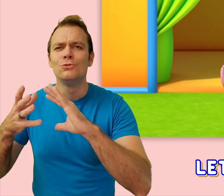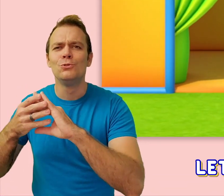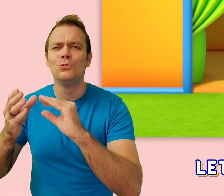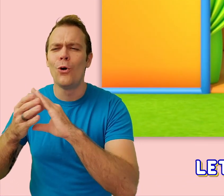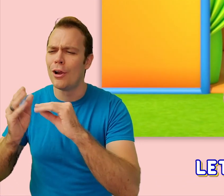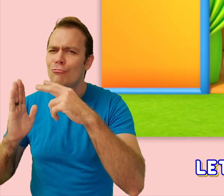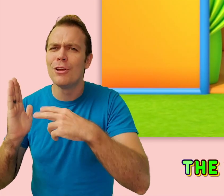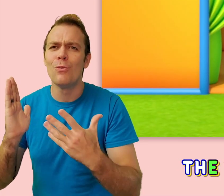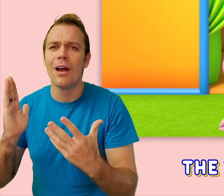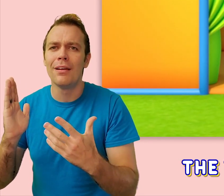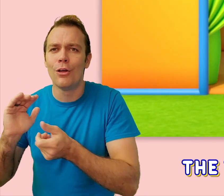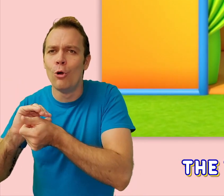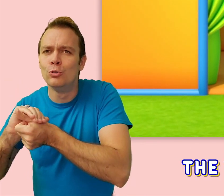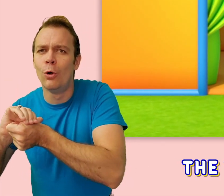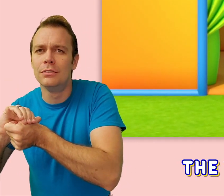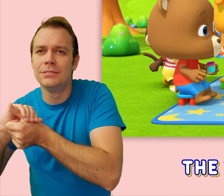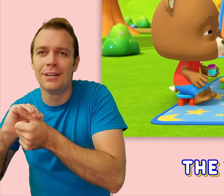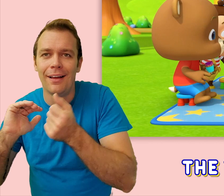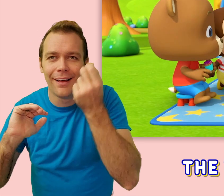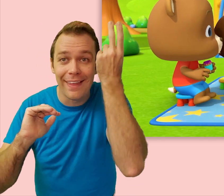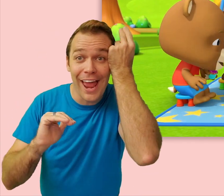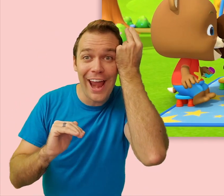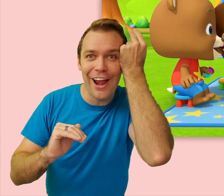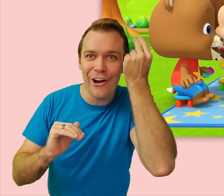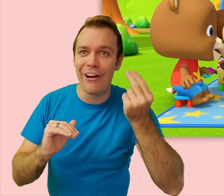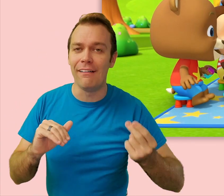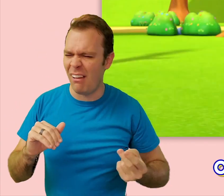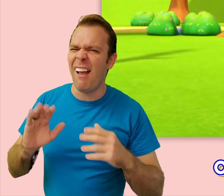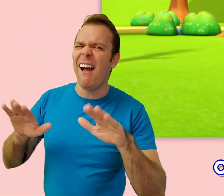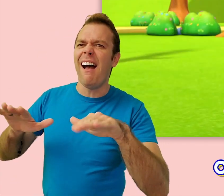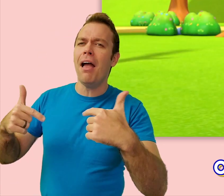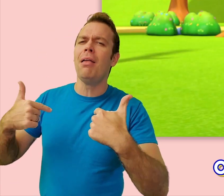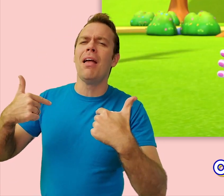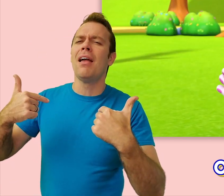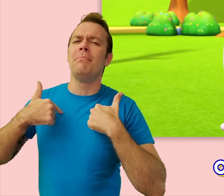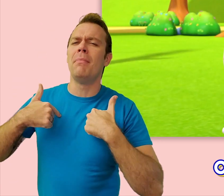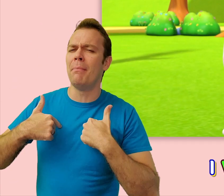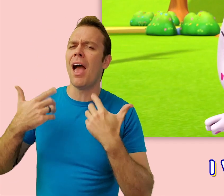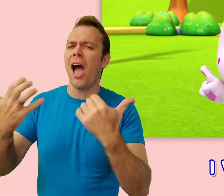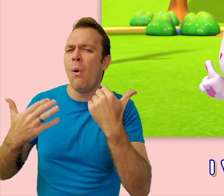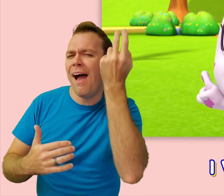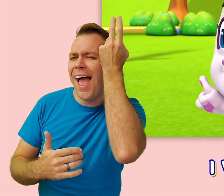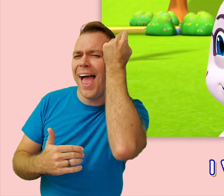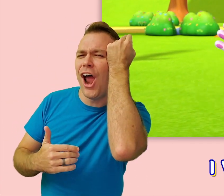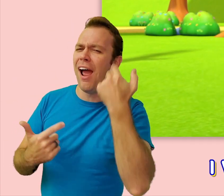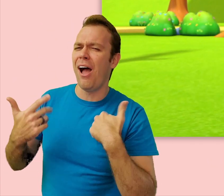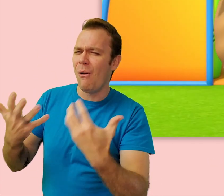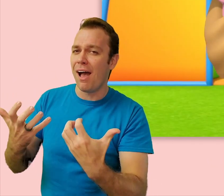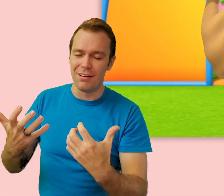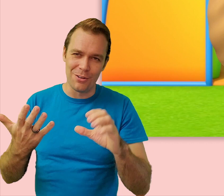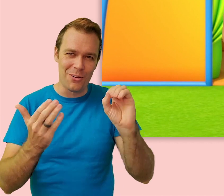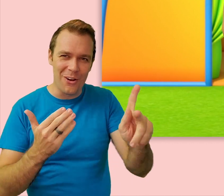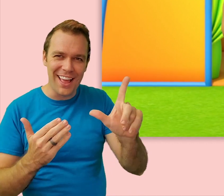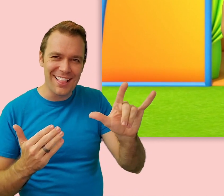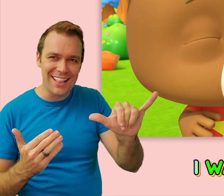Let's read the story of the tortoise and the hare. Yay! Oh, please, I want to be the hare.